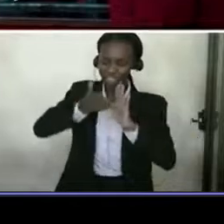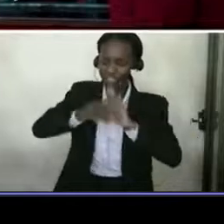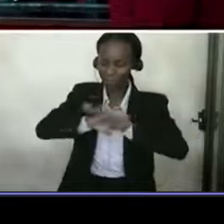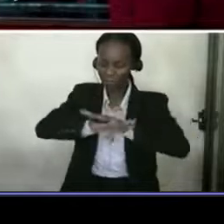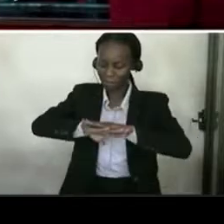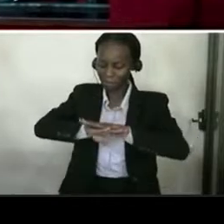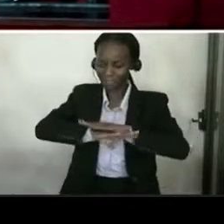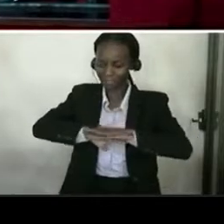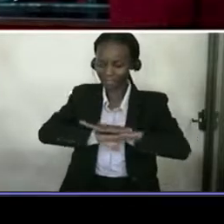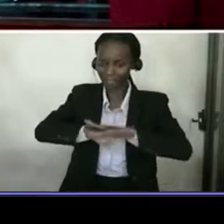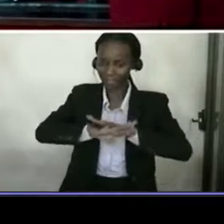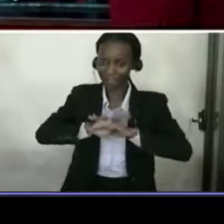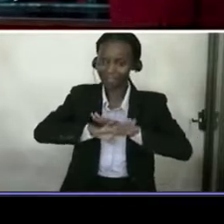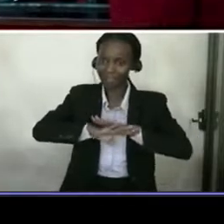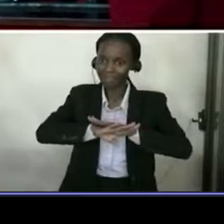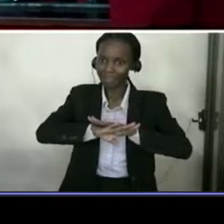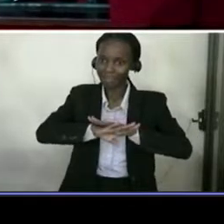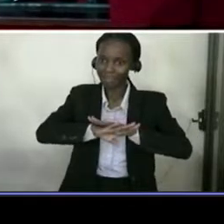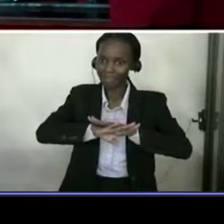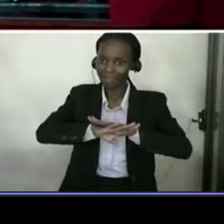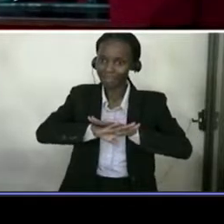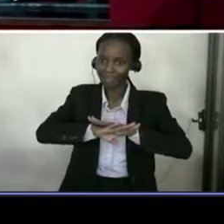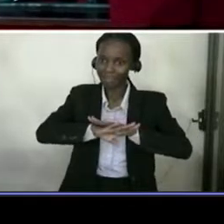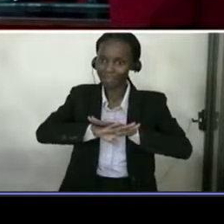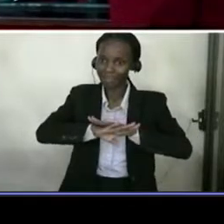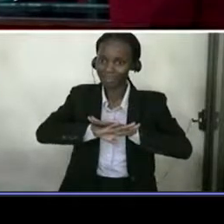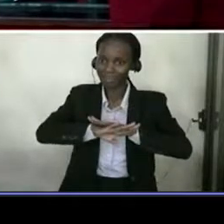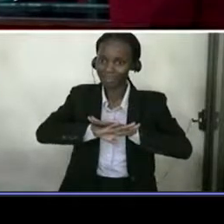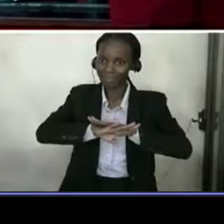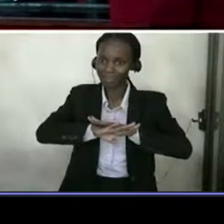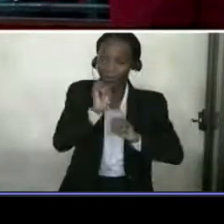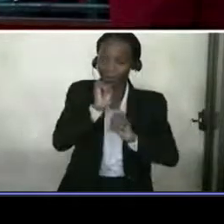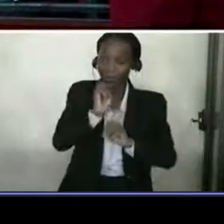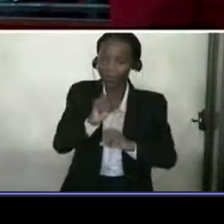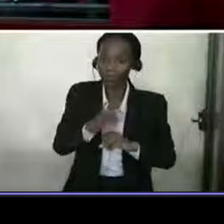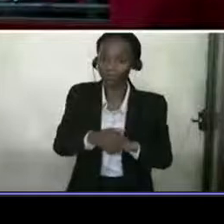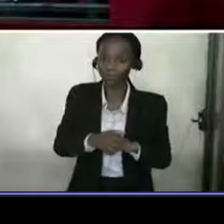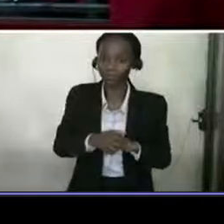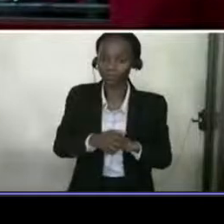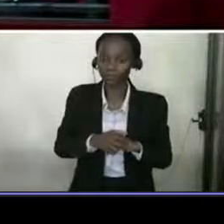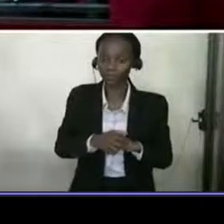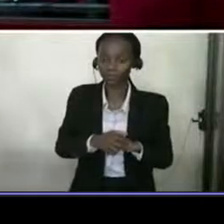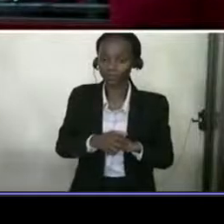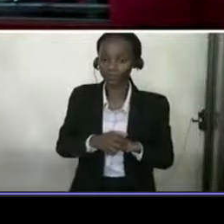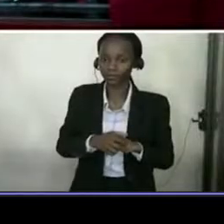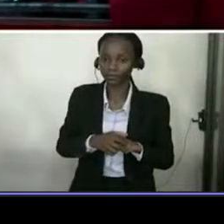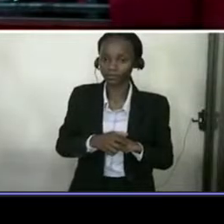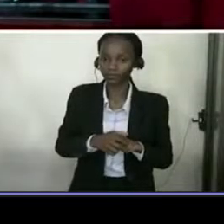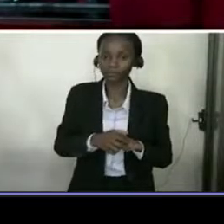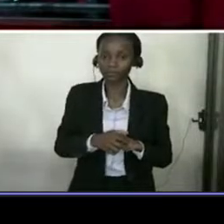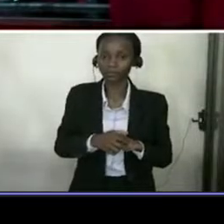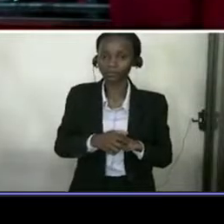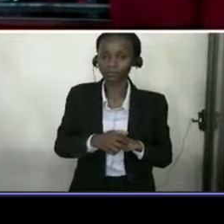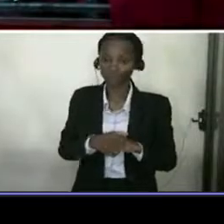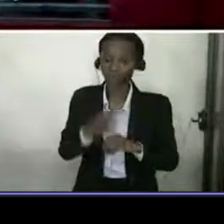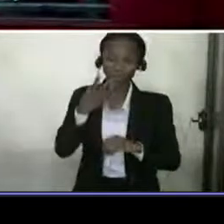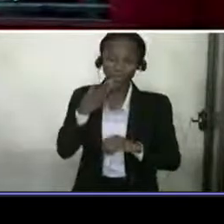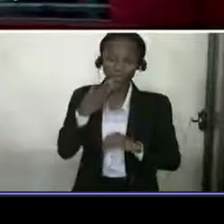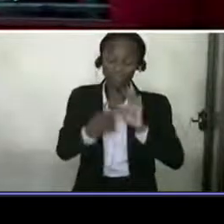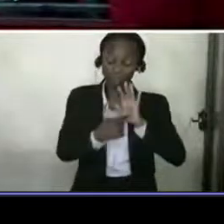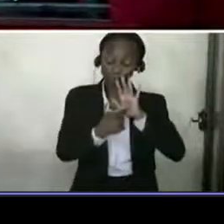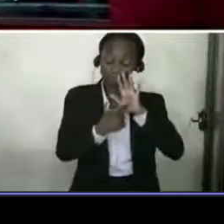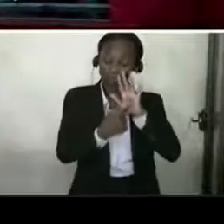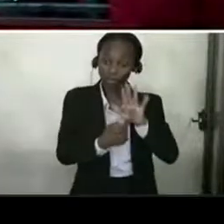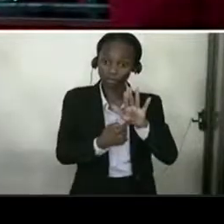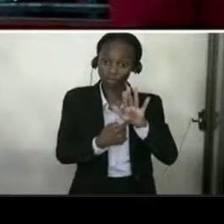people's lives. Where it transpires that the doctor has failed to meet his or her minimum standard, the end